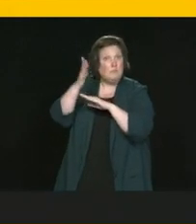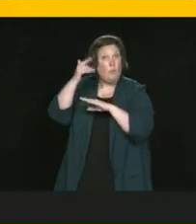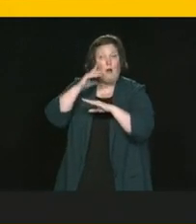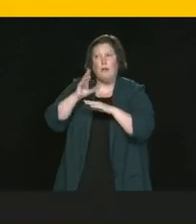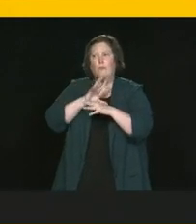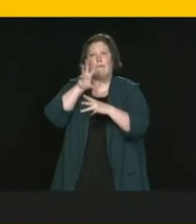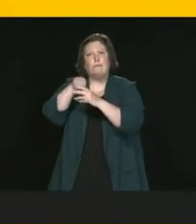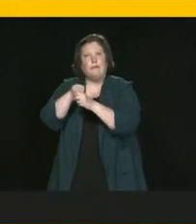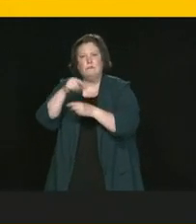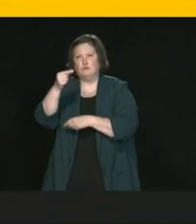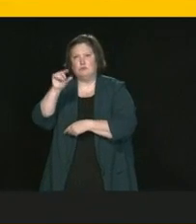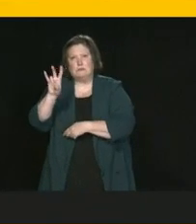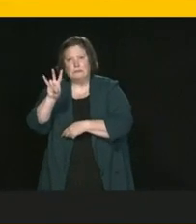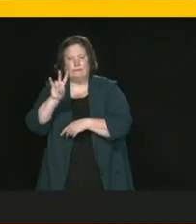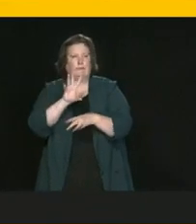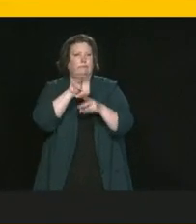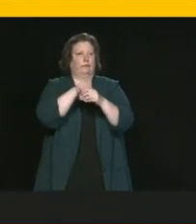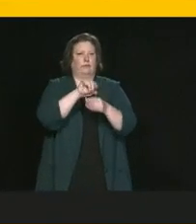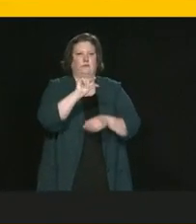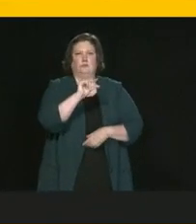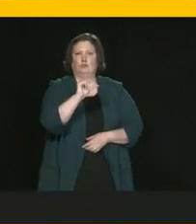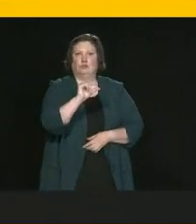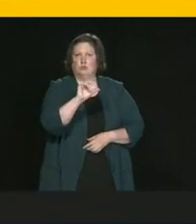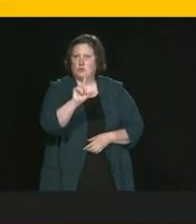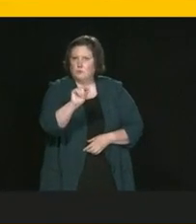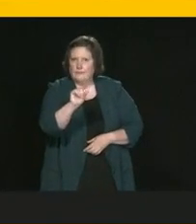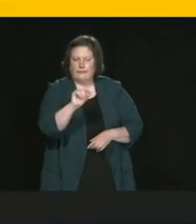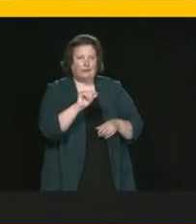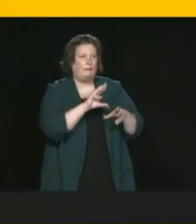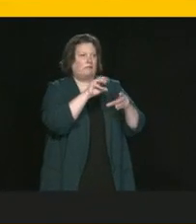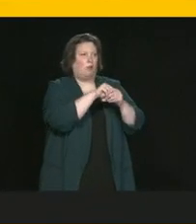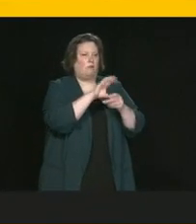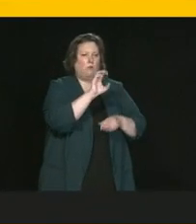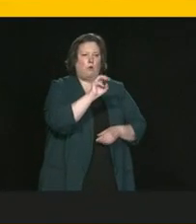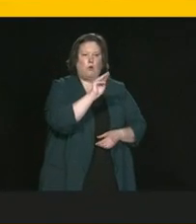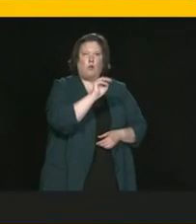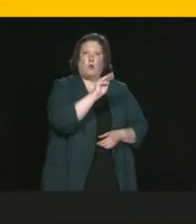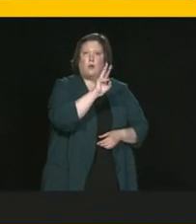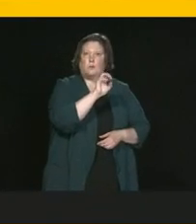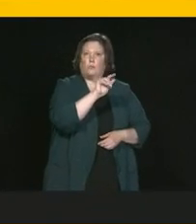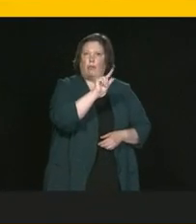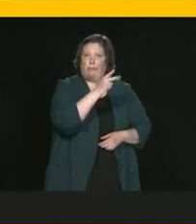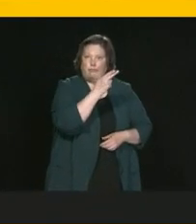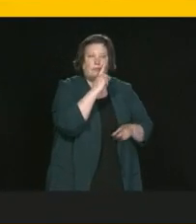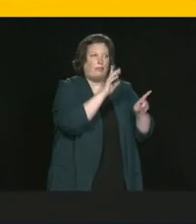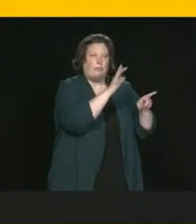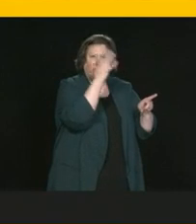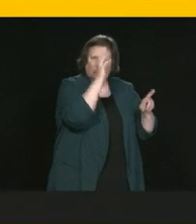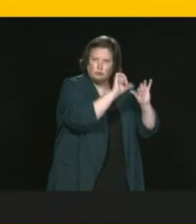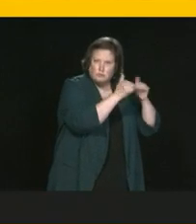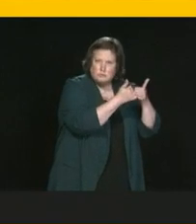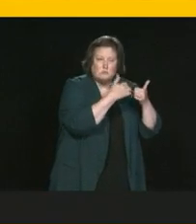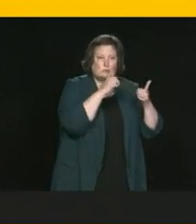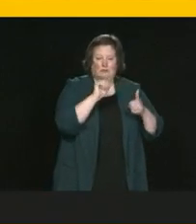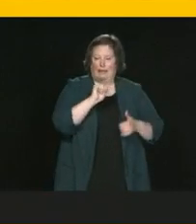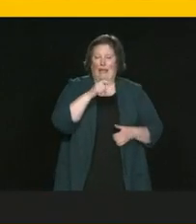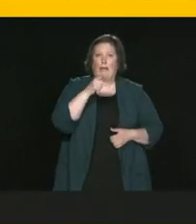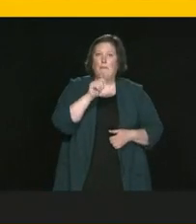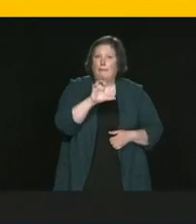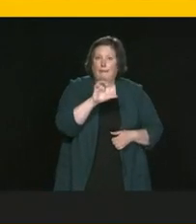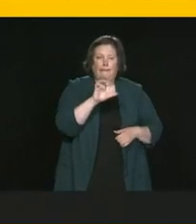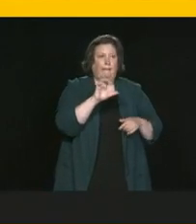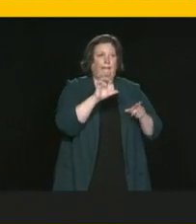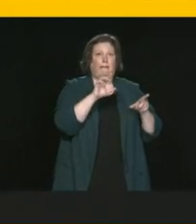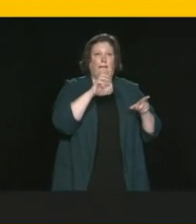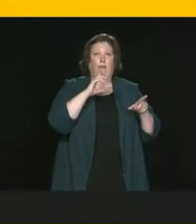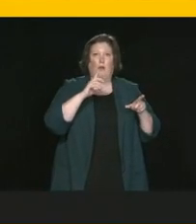the G20, the Commonwealth, the Francophonie, OPEC, and the Organization of